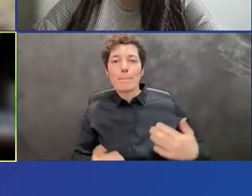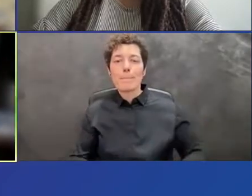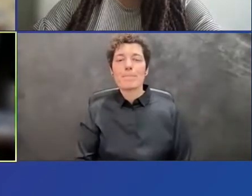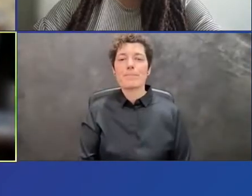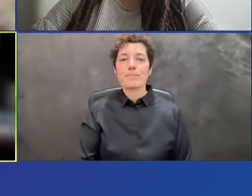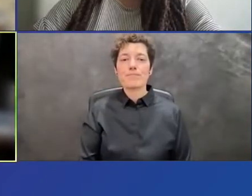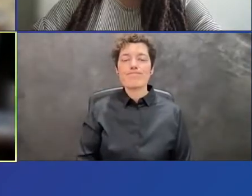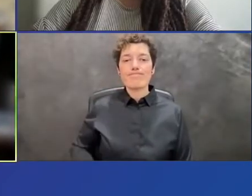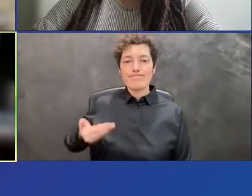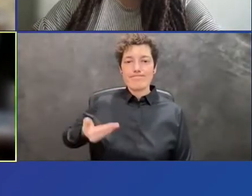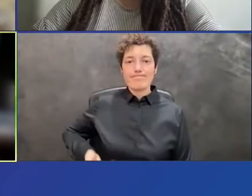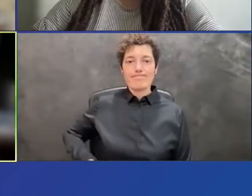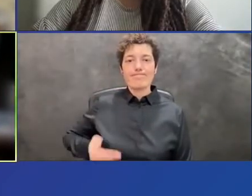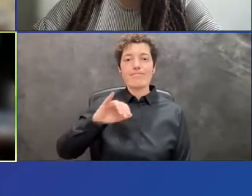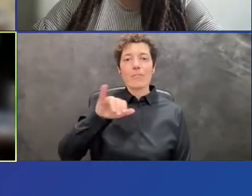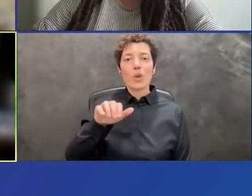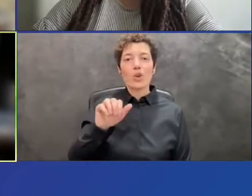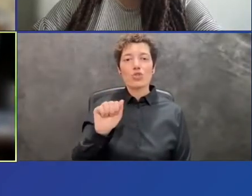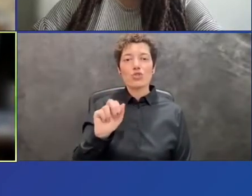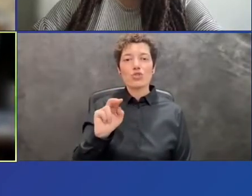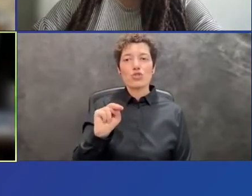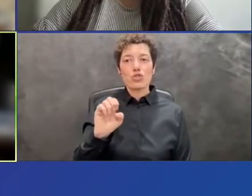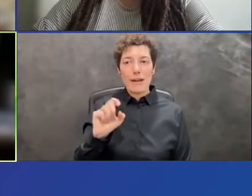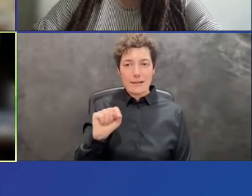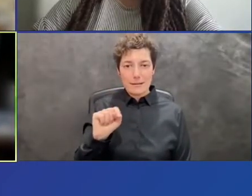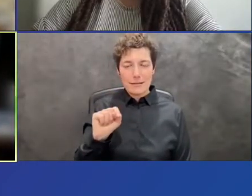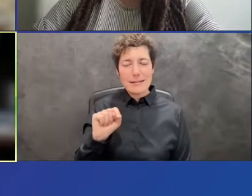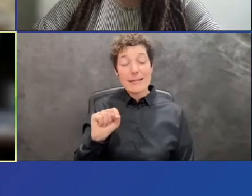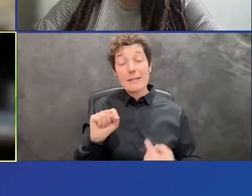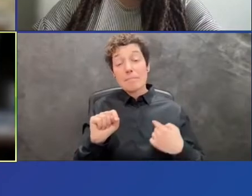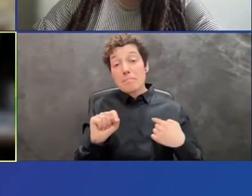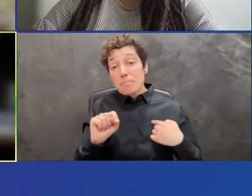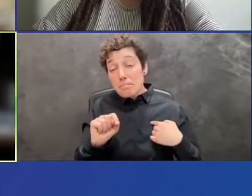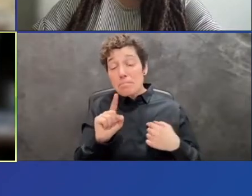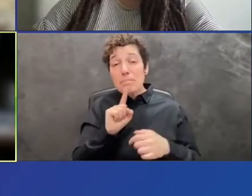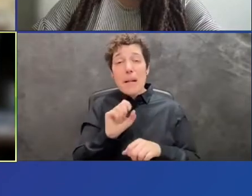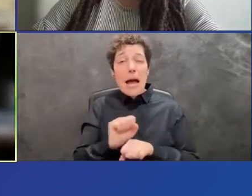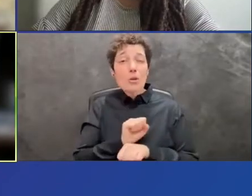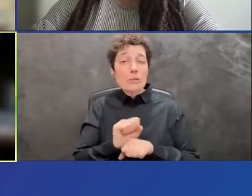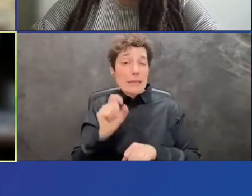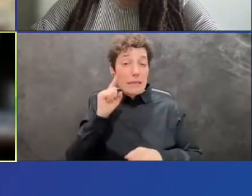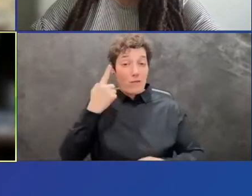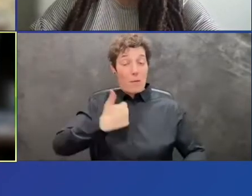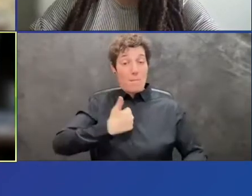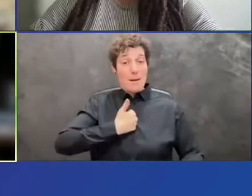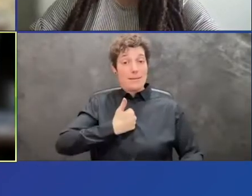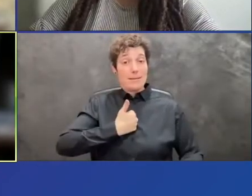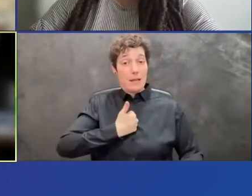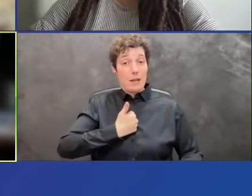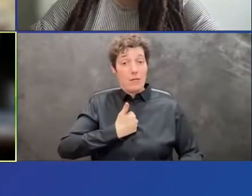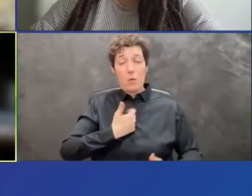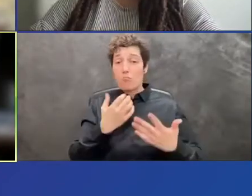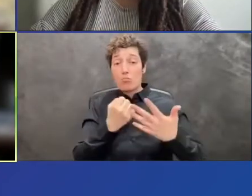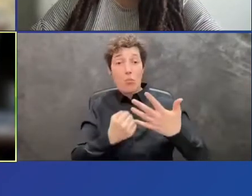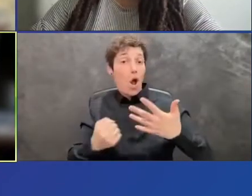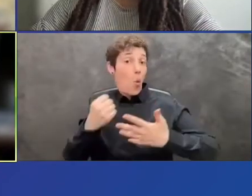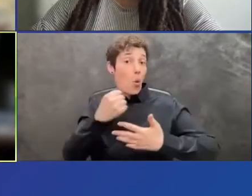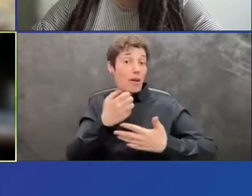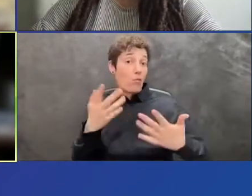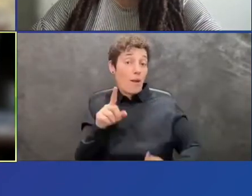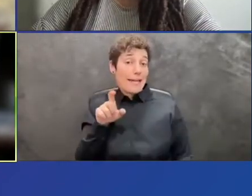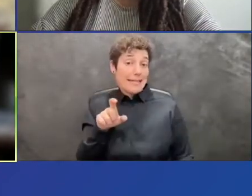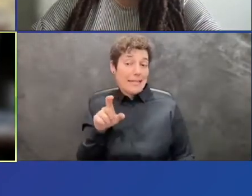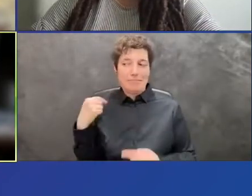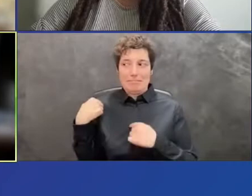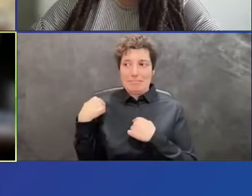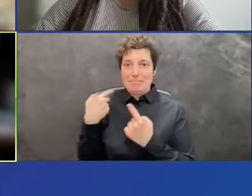This is Janet. I actually think the thing that I've needed the most in the not quite